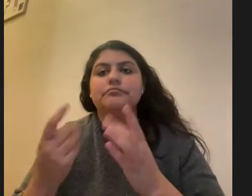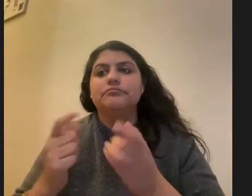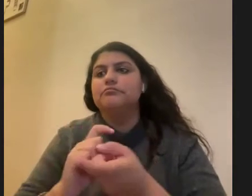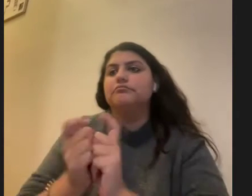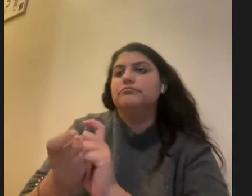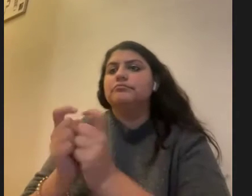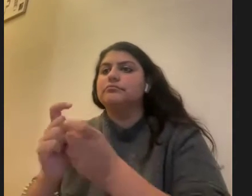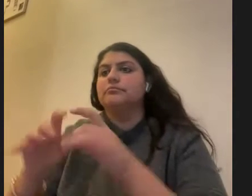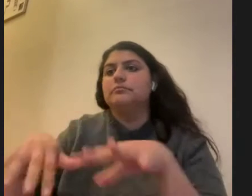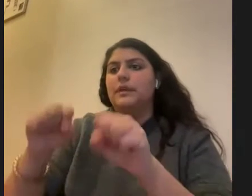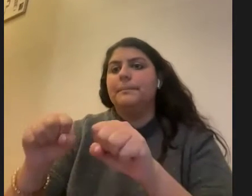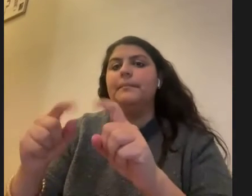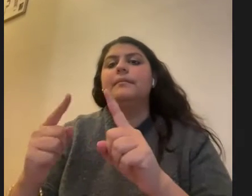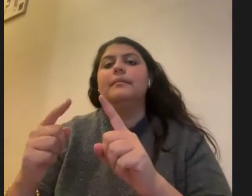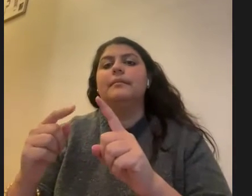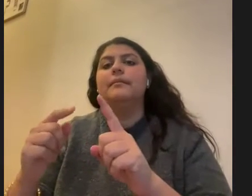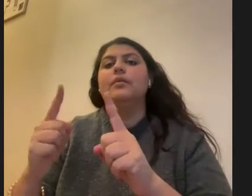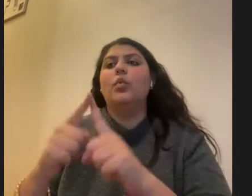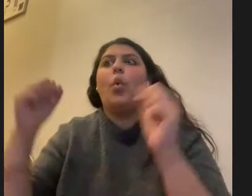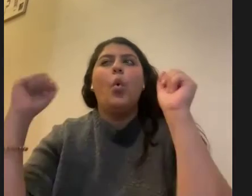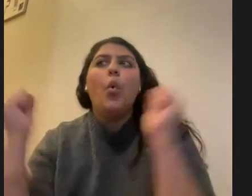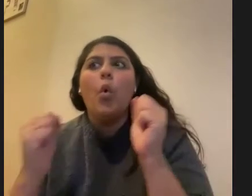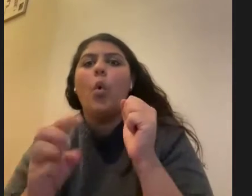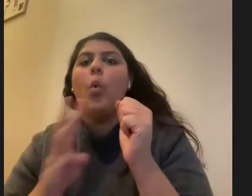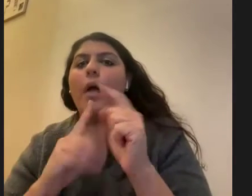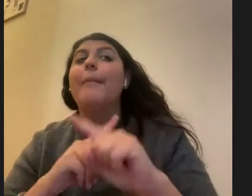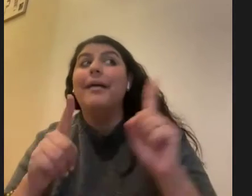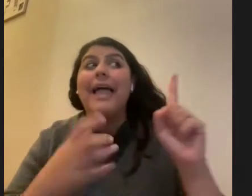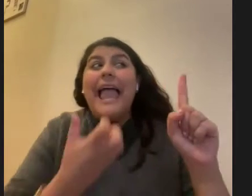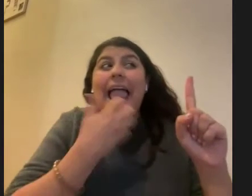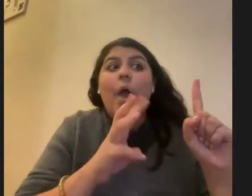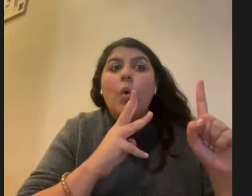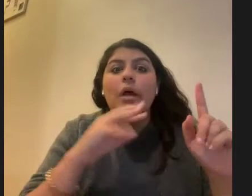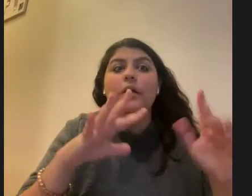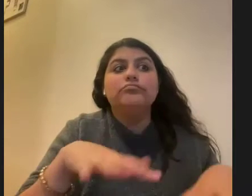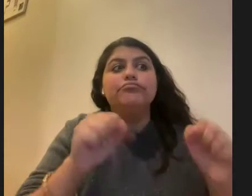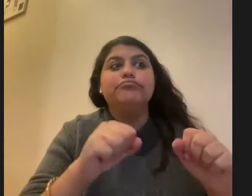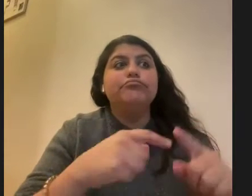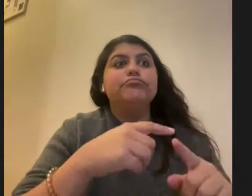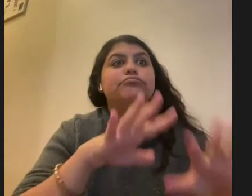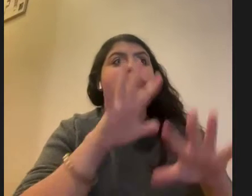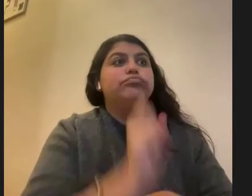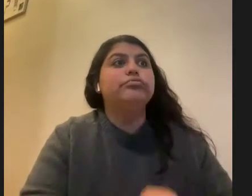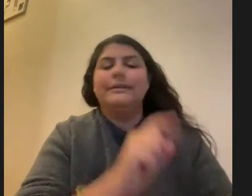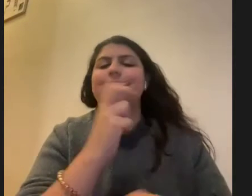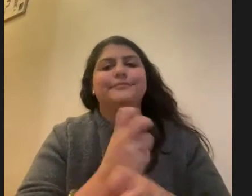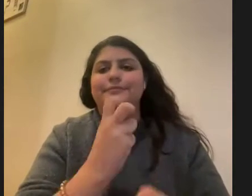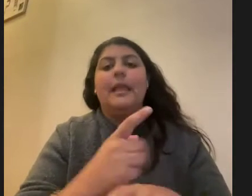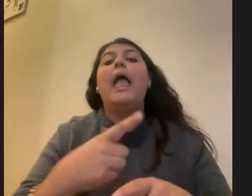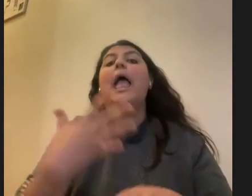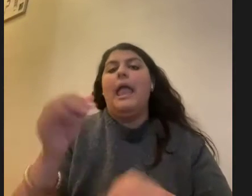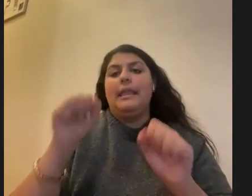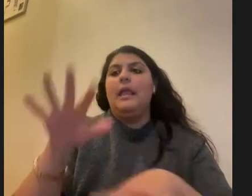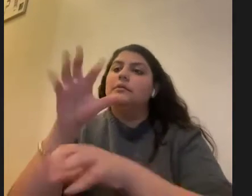to more colder water. They're not really able to adapt to hotter water. And they can also seem to acclimate to high